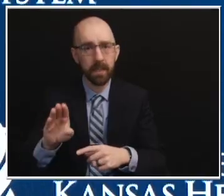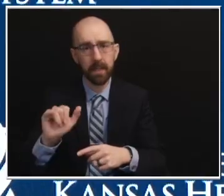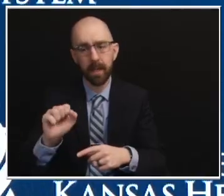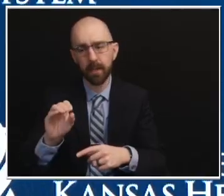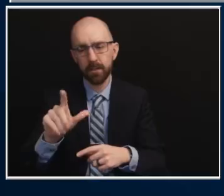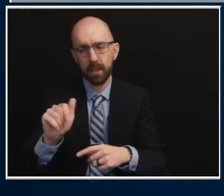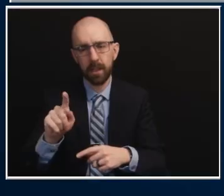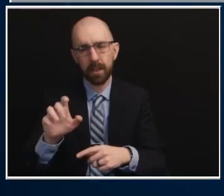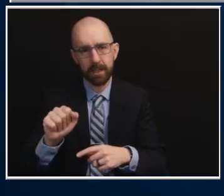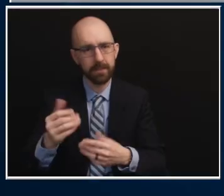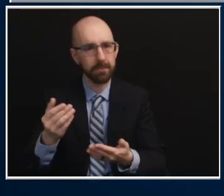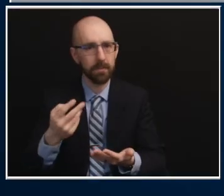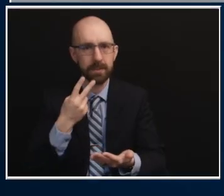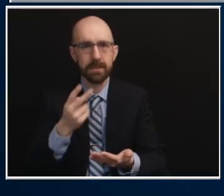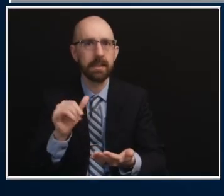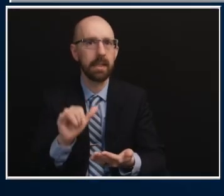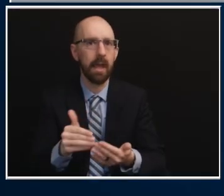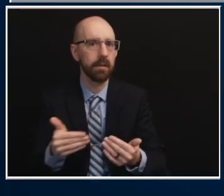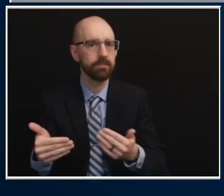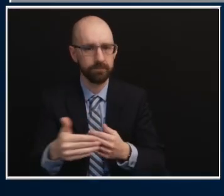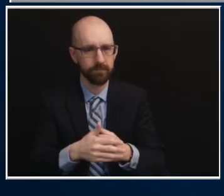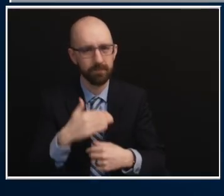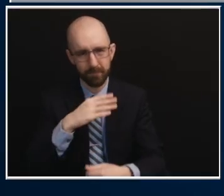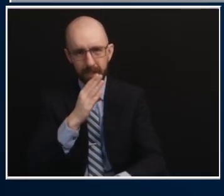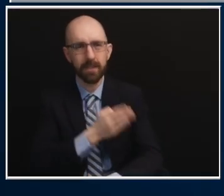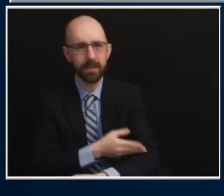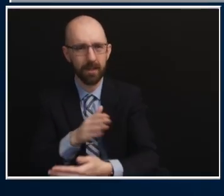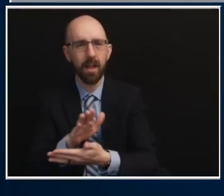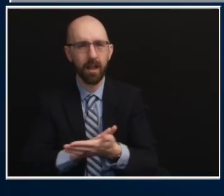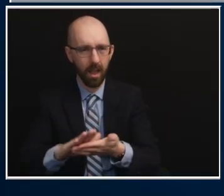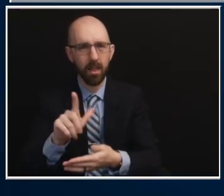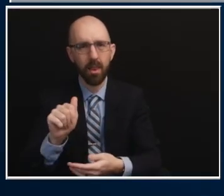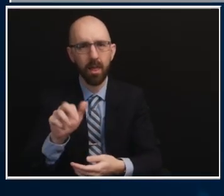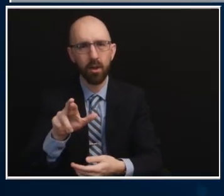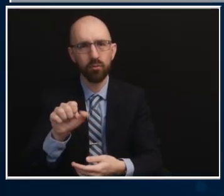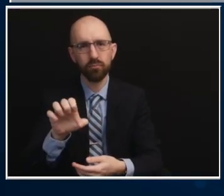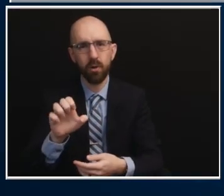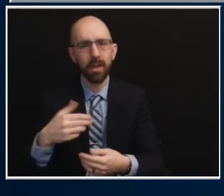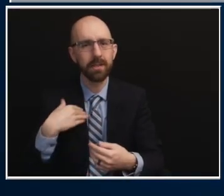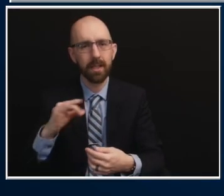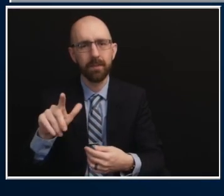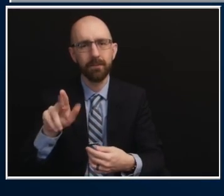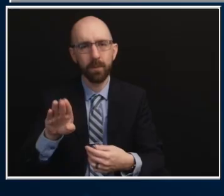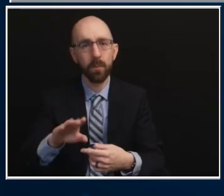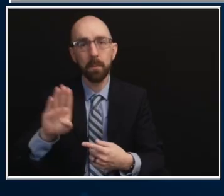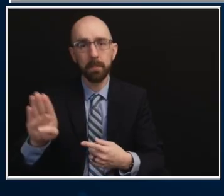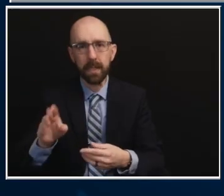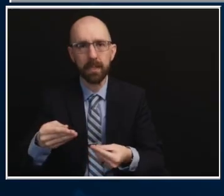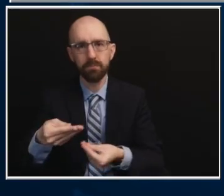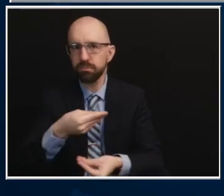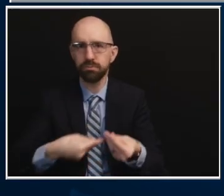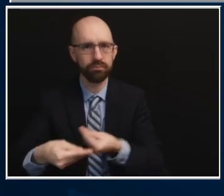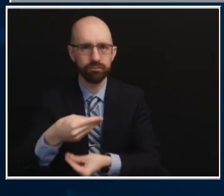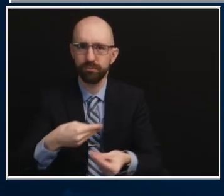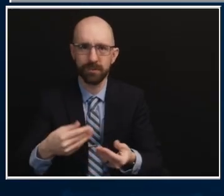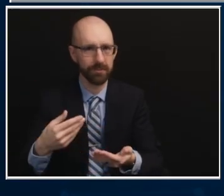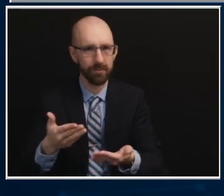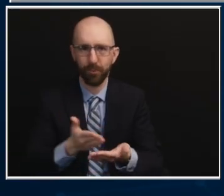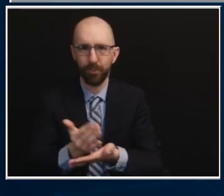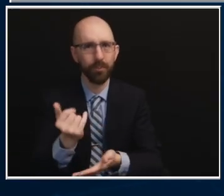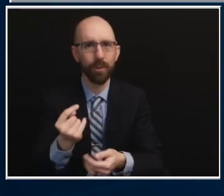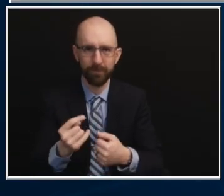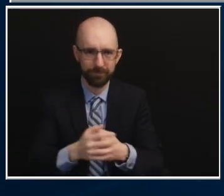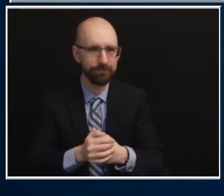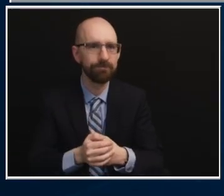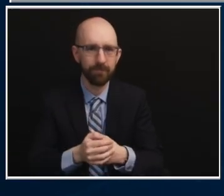that. We may see that. Yeah. My son's college lacrosse team has influenza B ripping through it right now. Well, there you go. So that's but that's in New